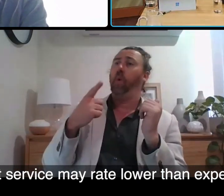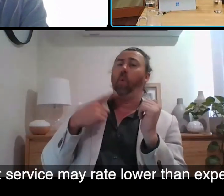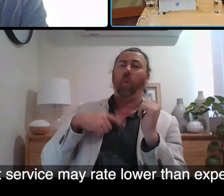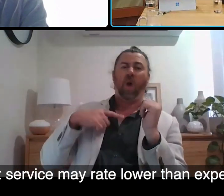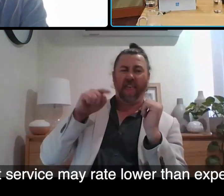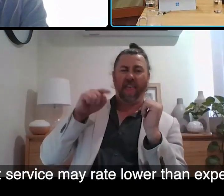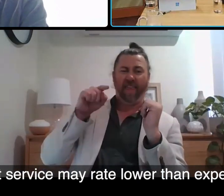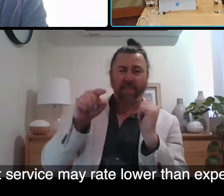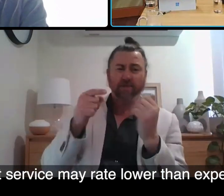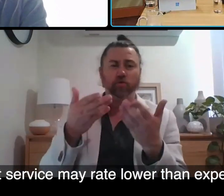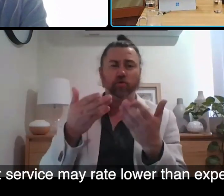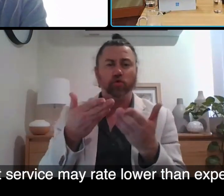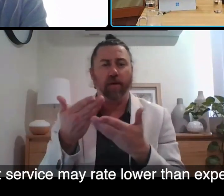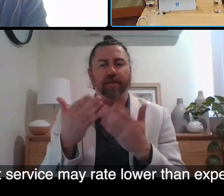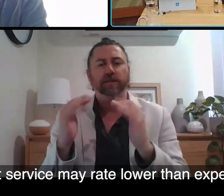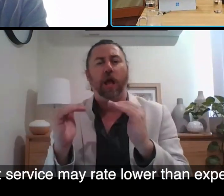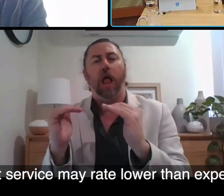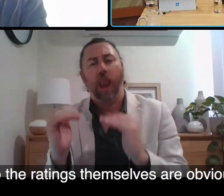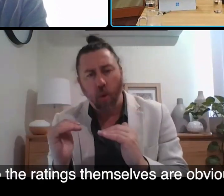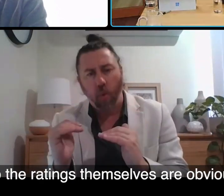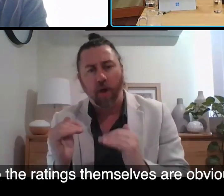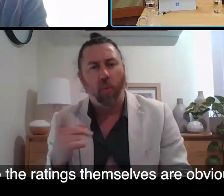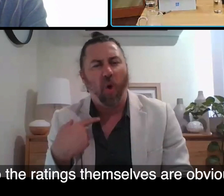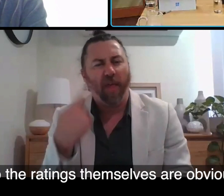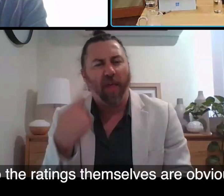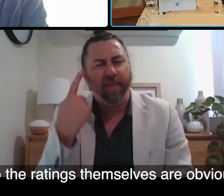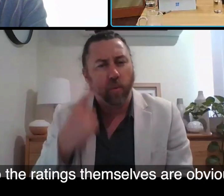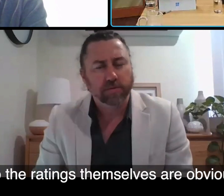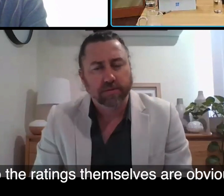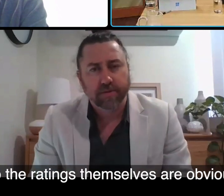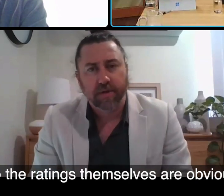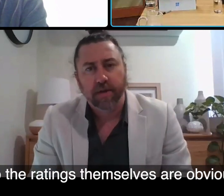may rate lower than expected? Yeah,